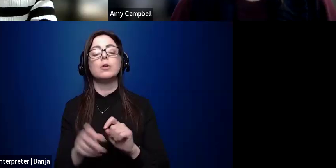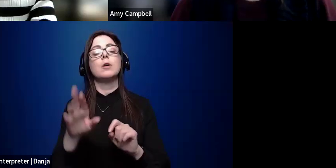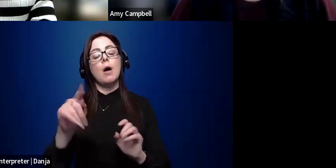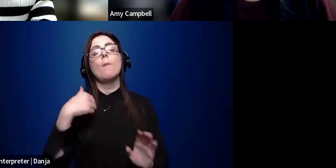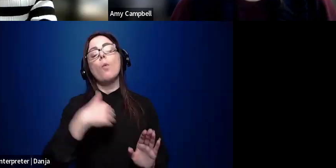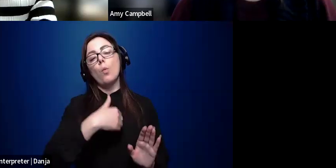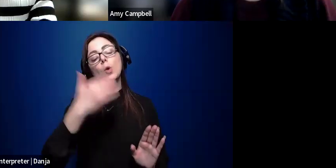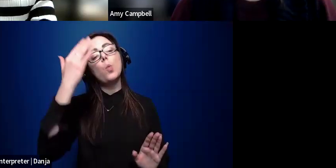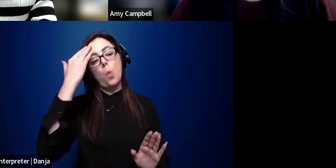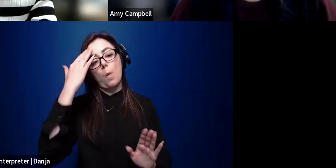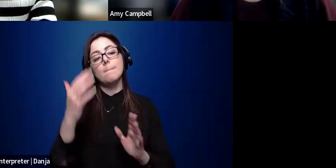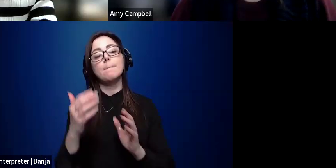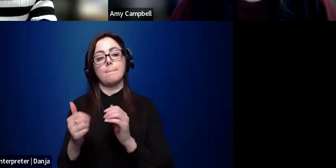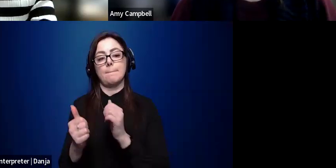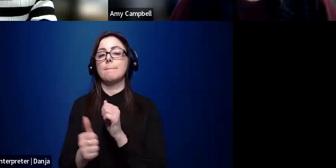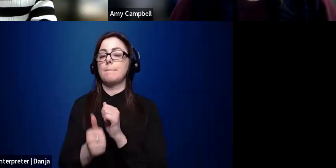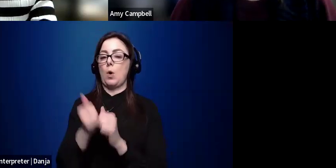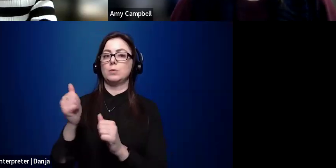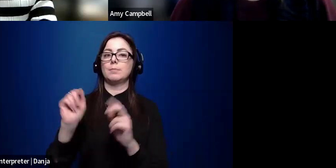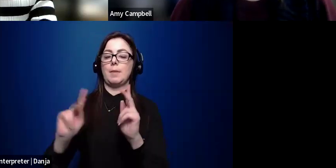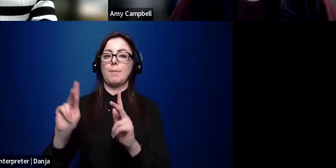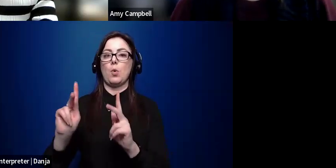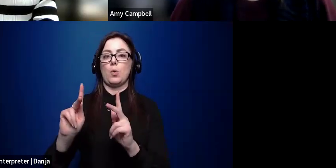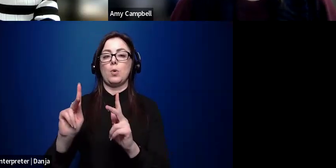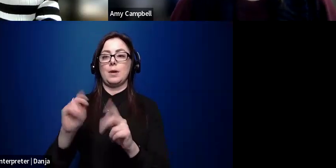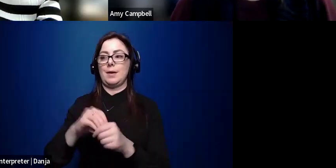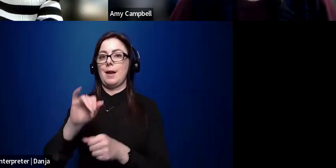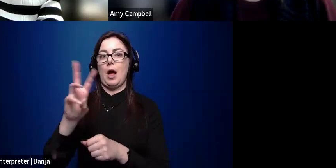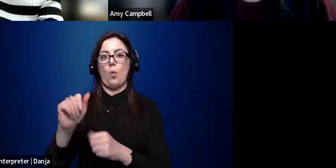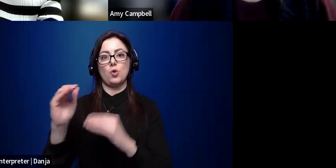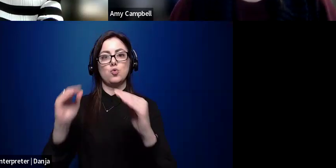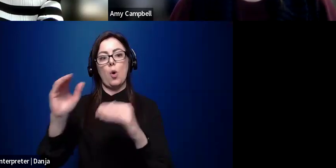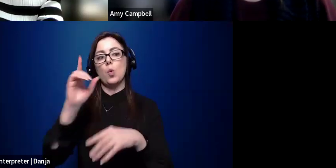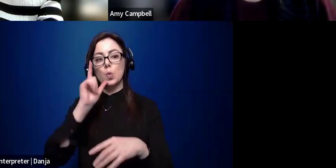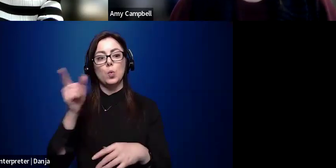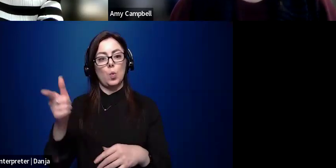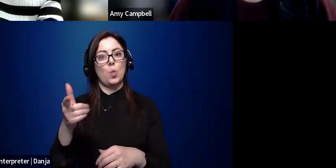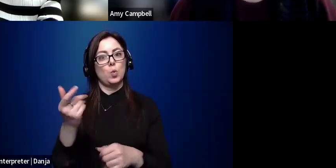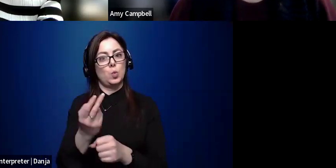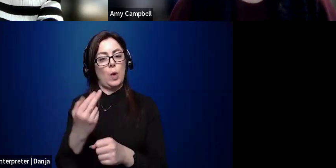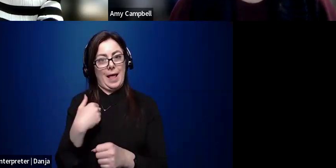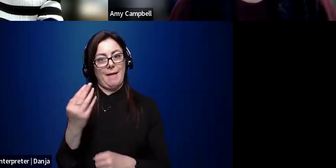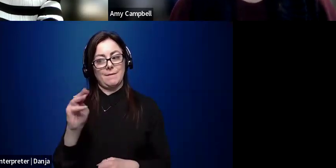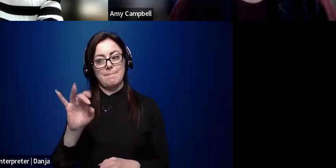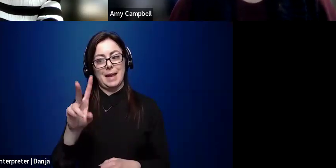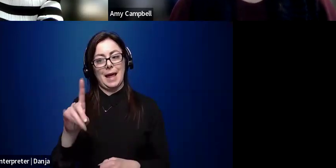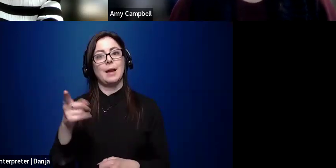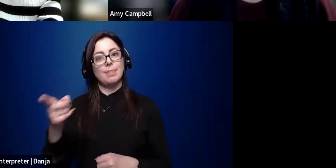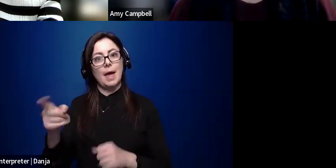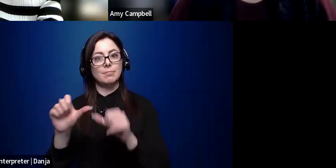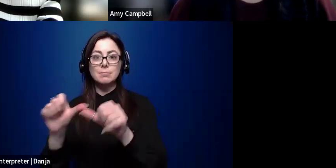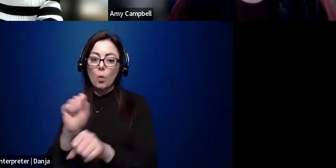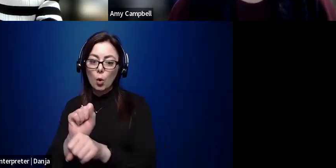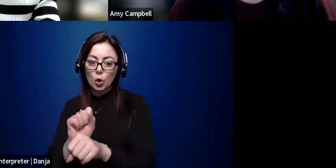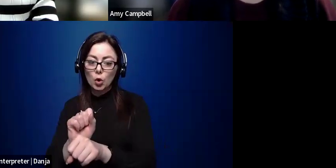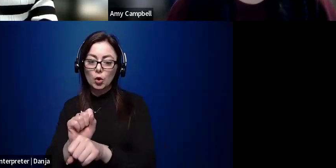adults, Iowans on Medicaid work. And the question is, how are they going to prove it?